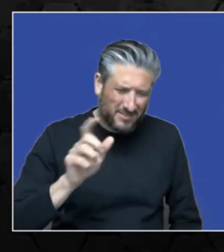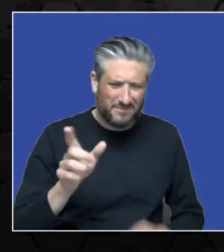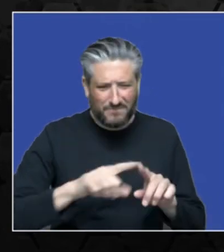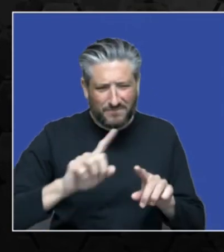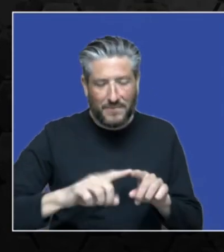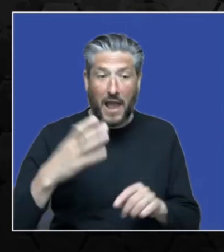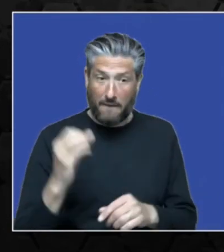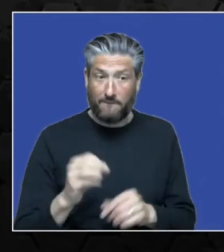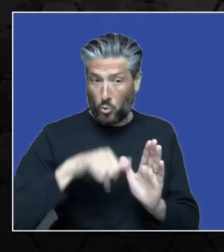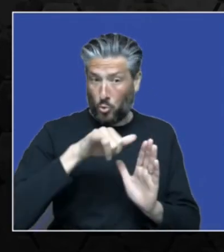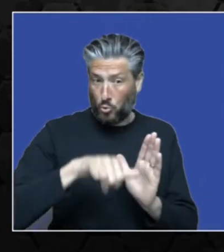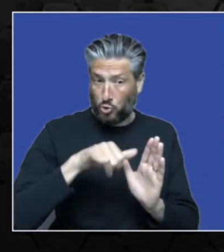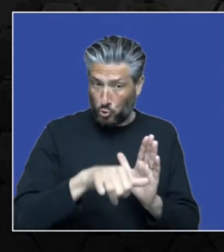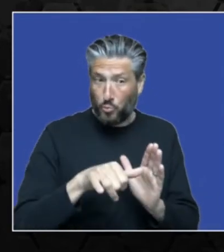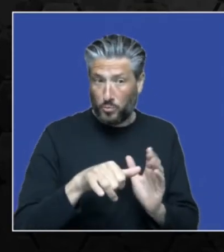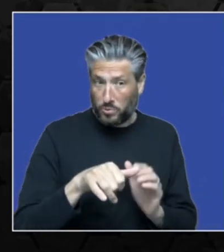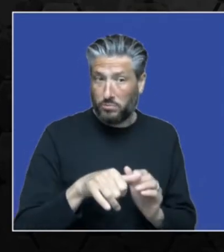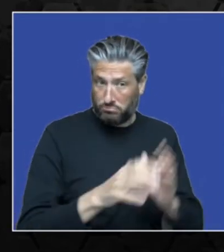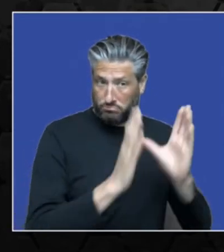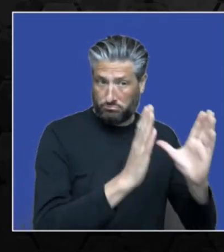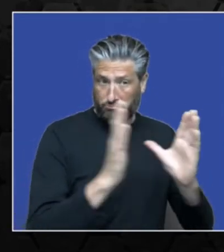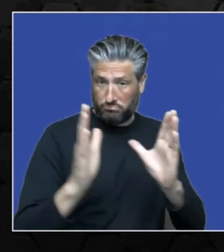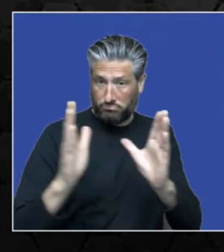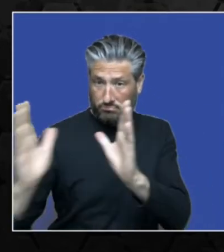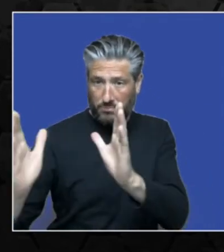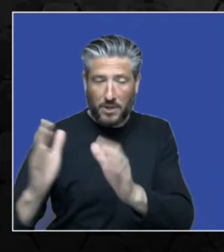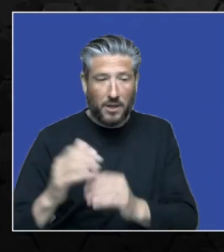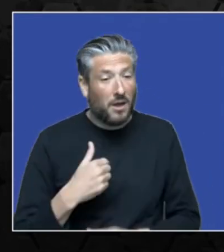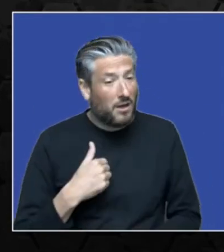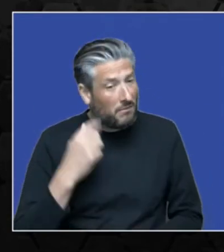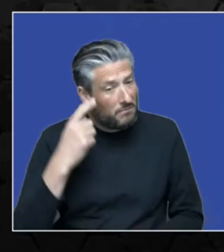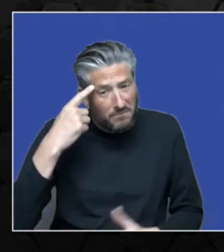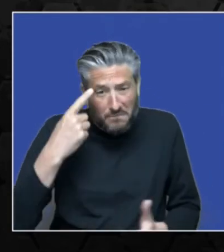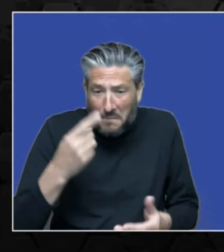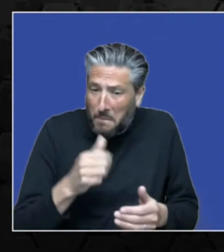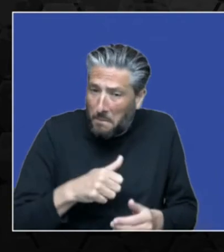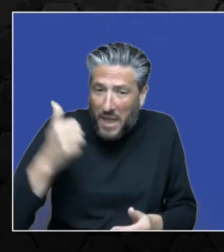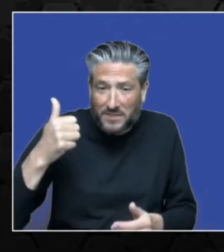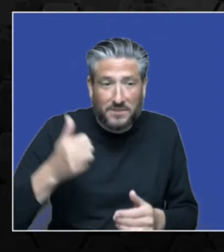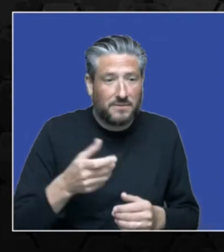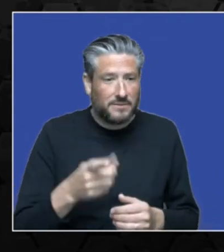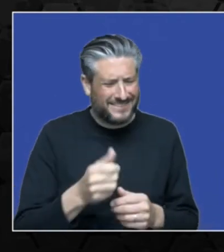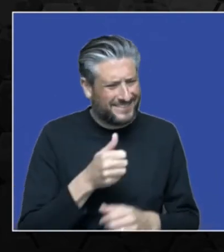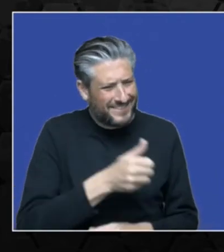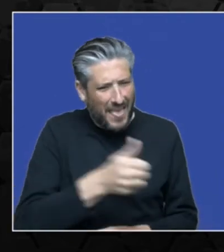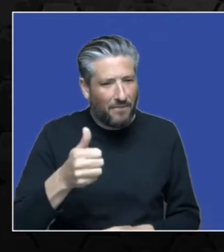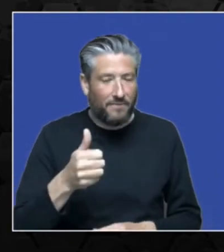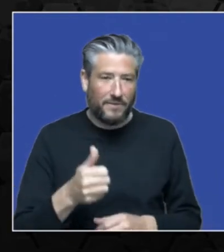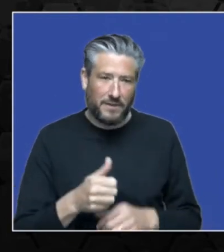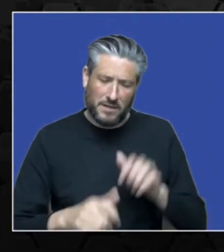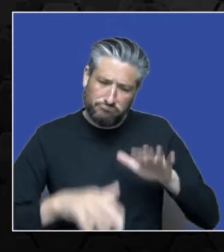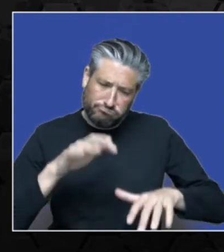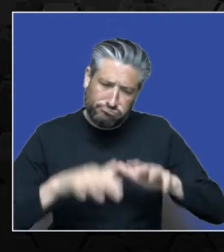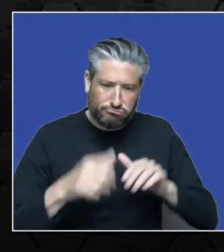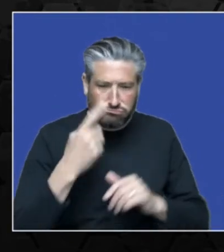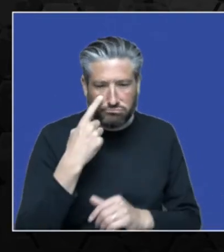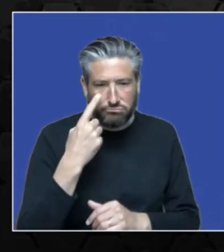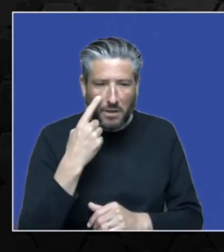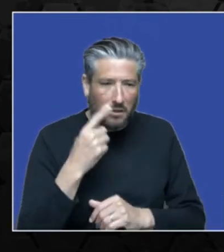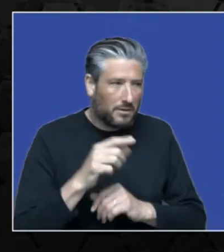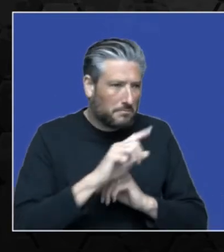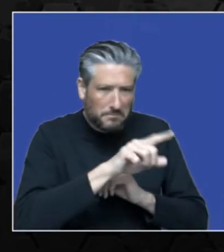But yeah, I would highly recommend you to just explore. And one thing I can share is definitely try to reach out with people who are